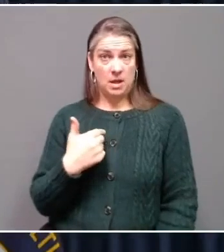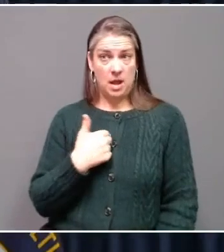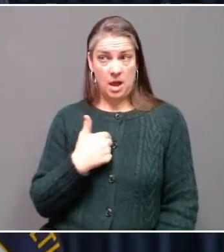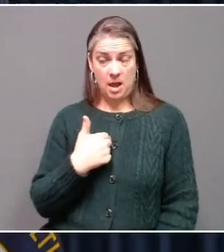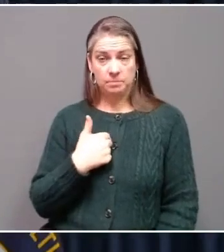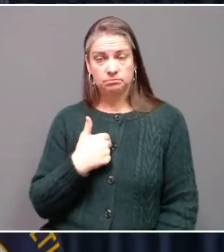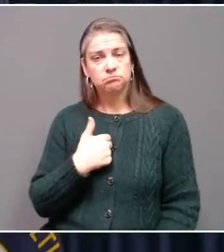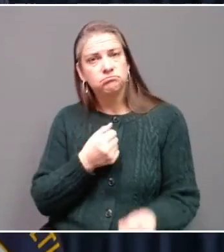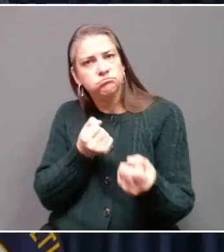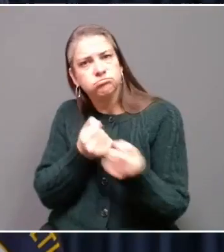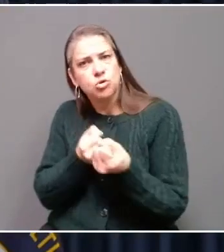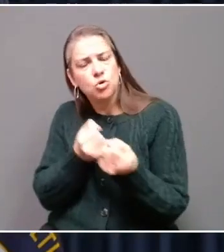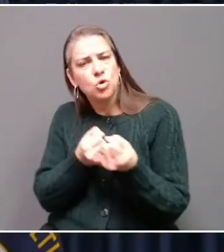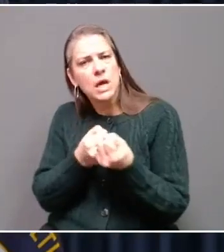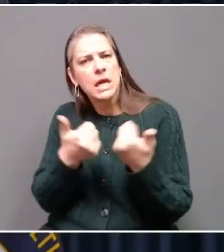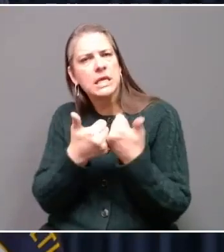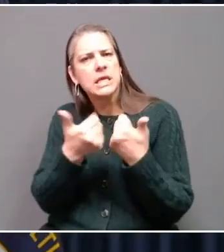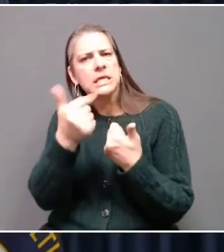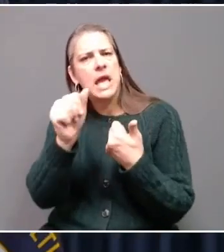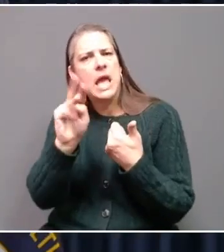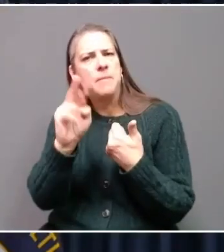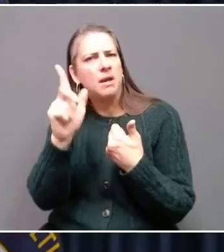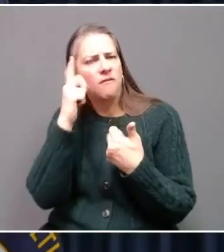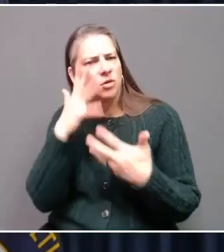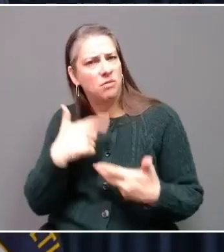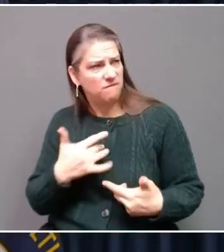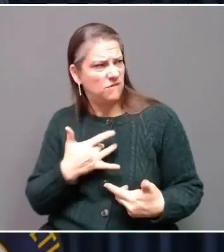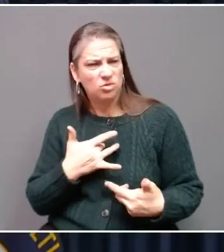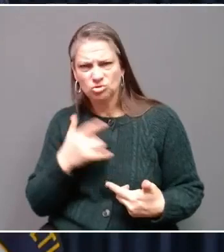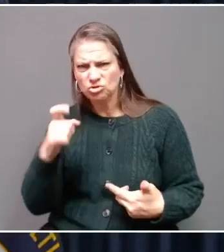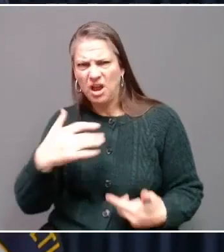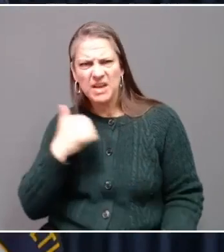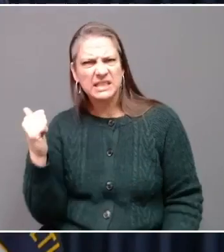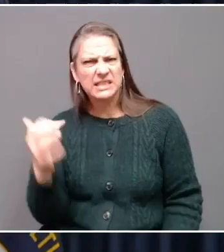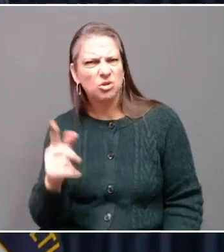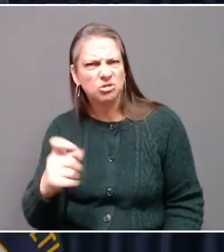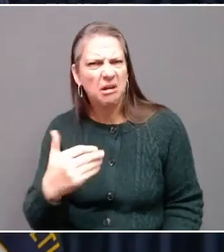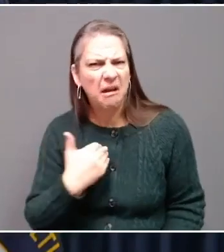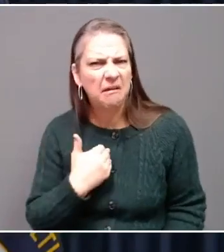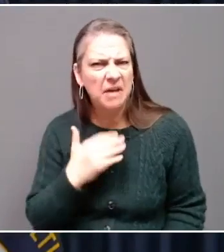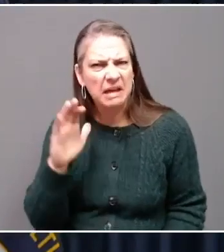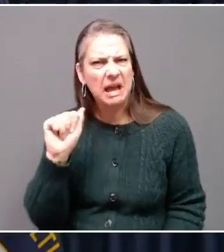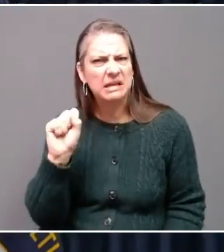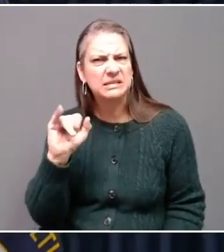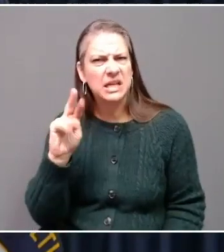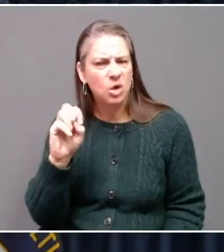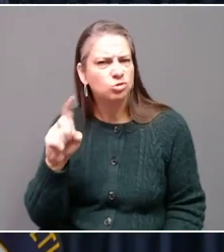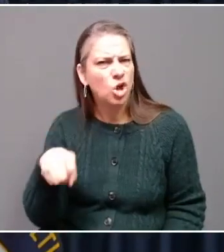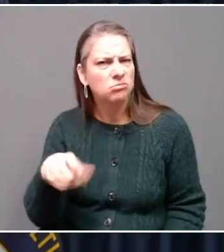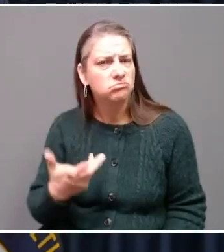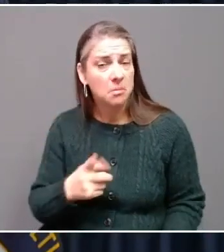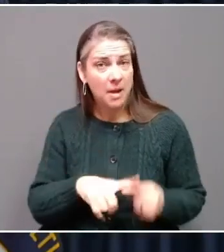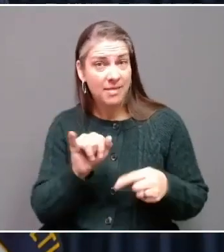pro gaming governor. I think it's time we have full-blown casino gaming in Kentucky. But it's an industry that absolutely